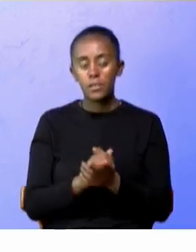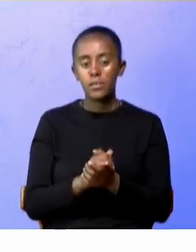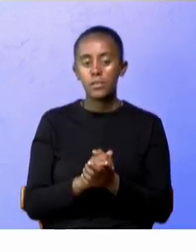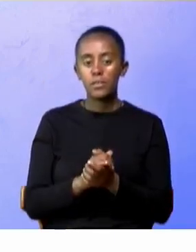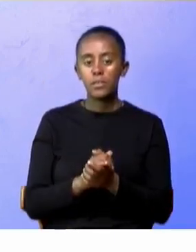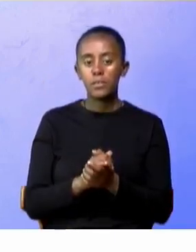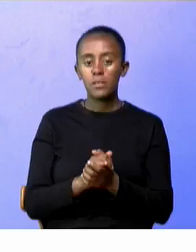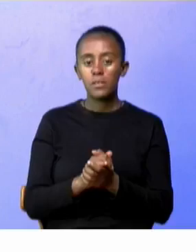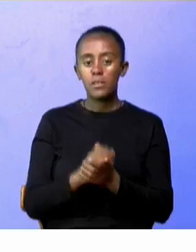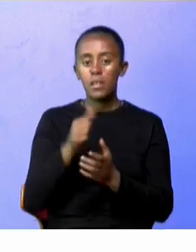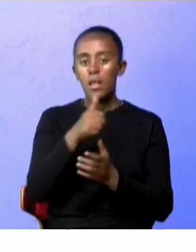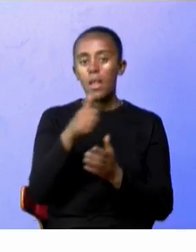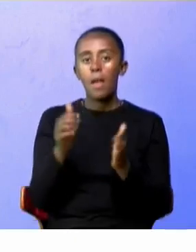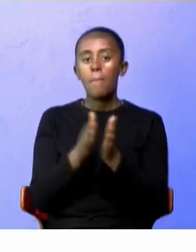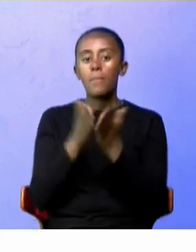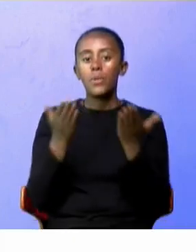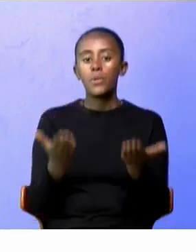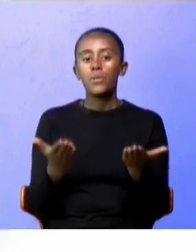a book.